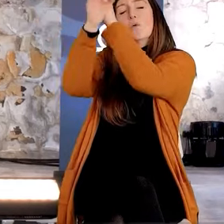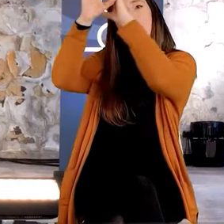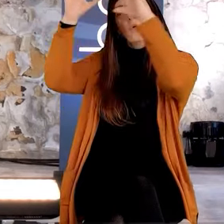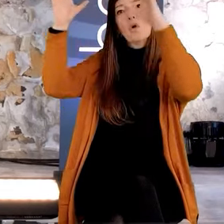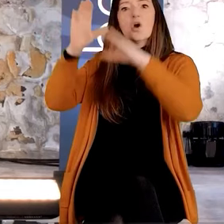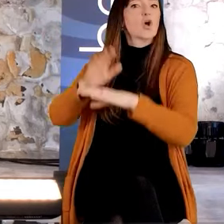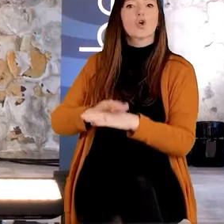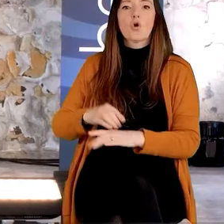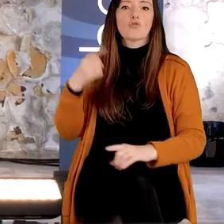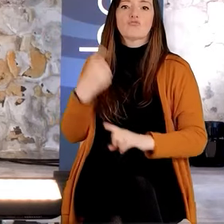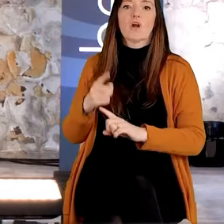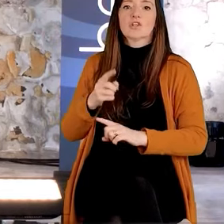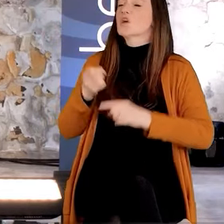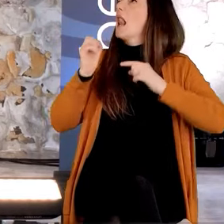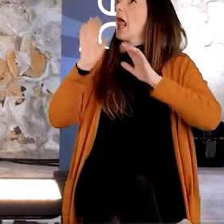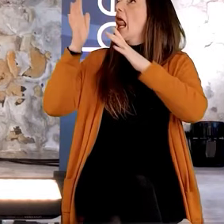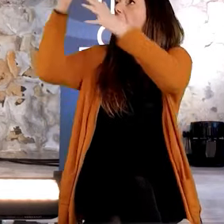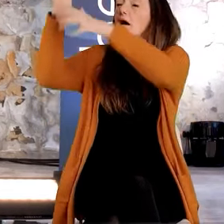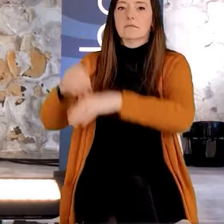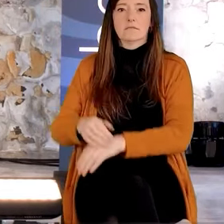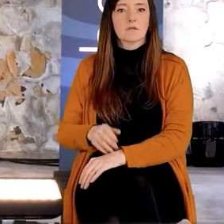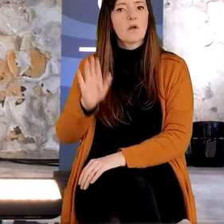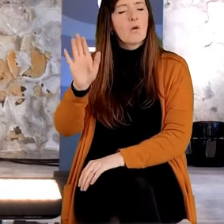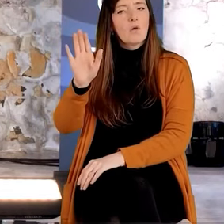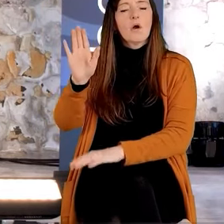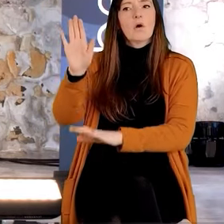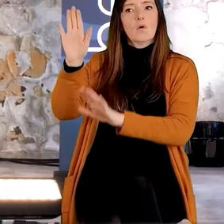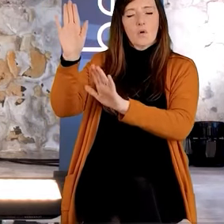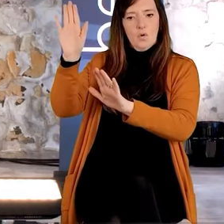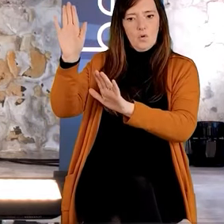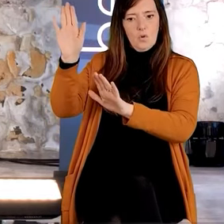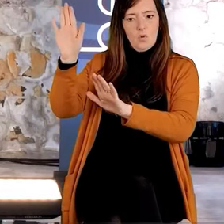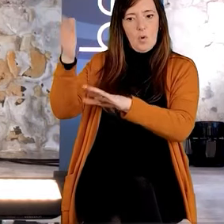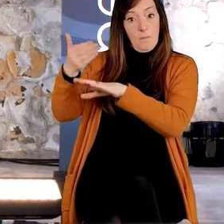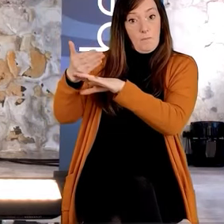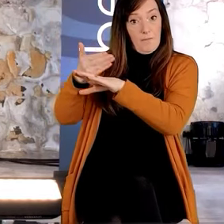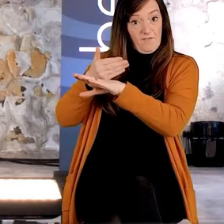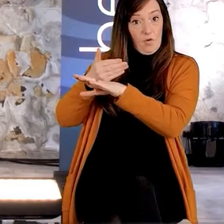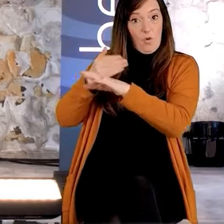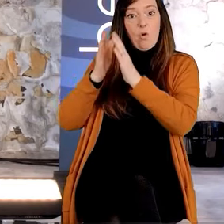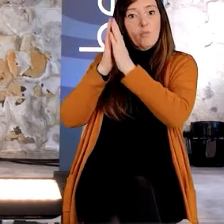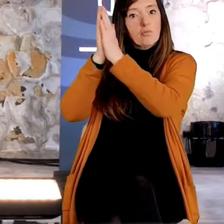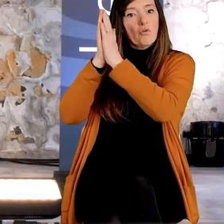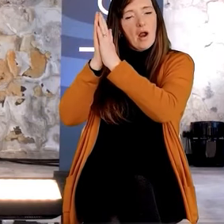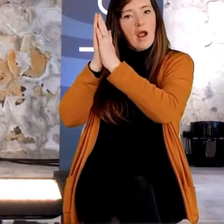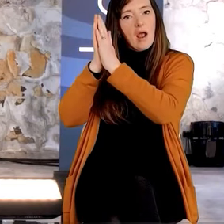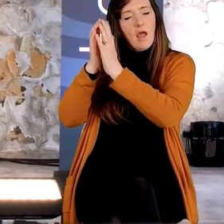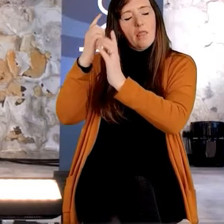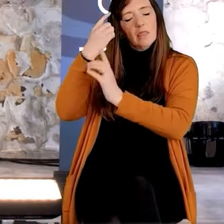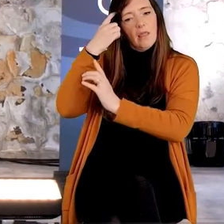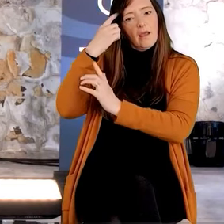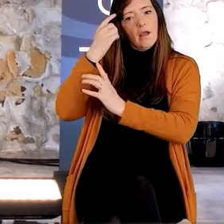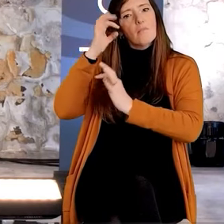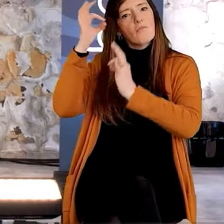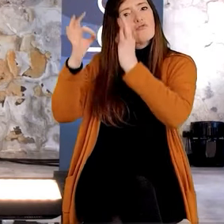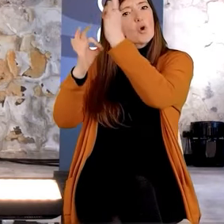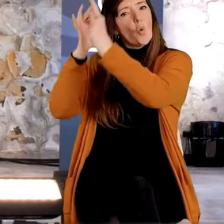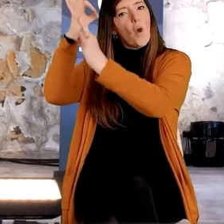going to think about it. I'm not going to rush my prayers. I'm going to lay my requests before you